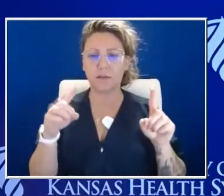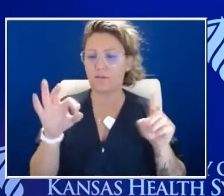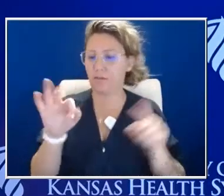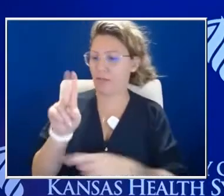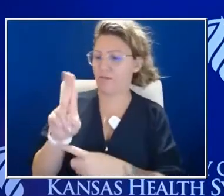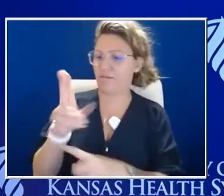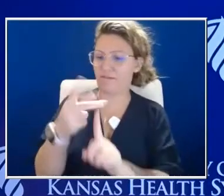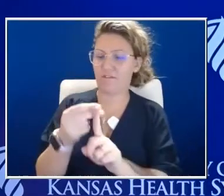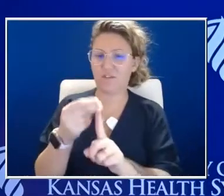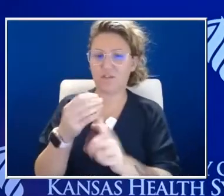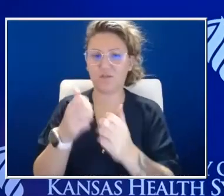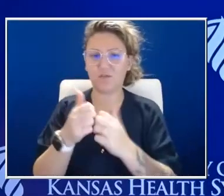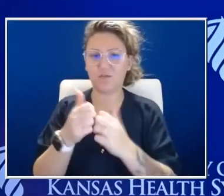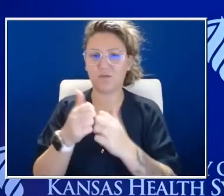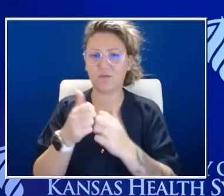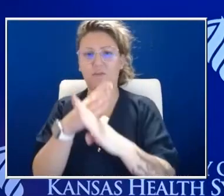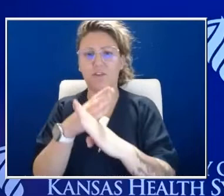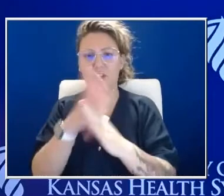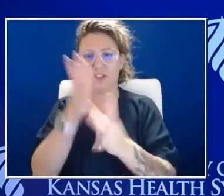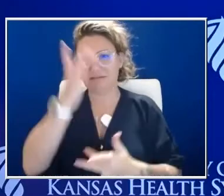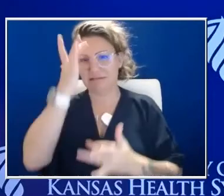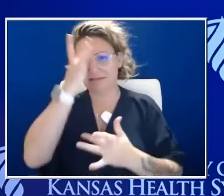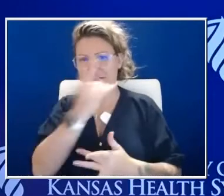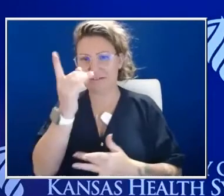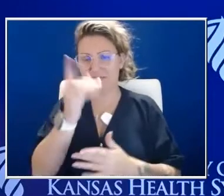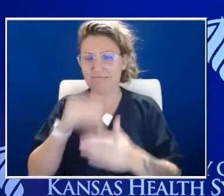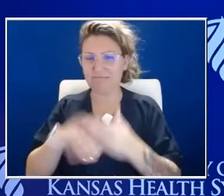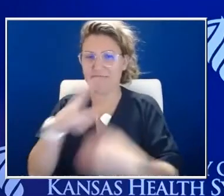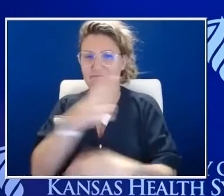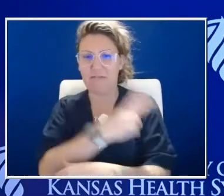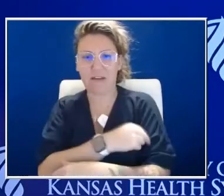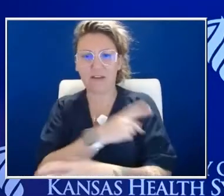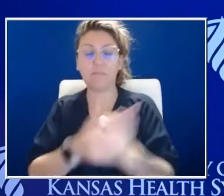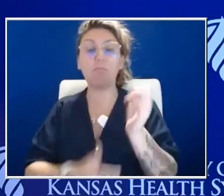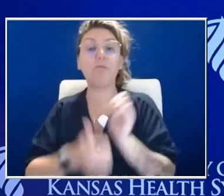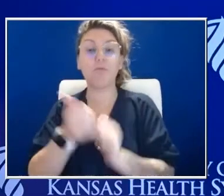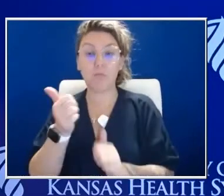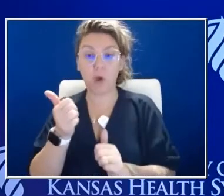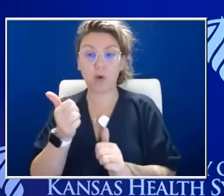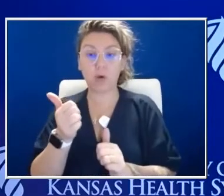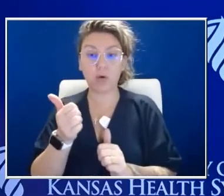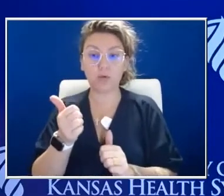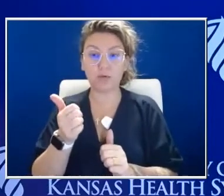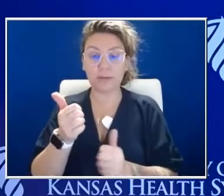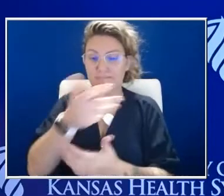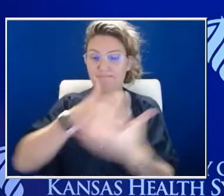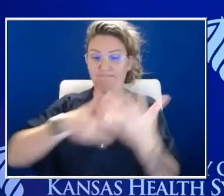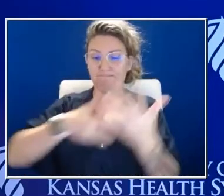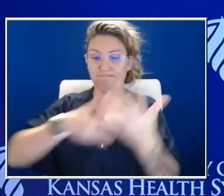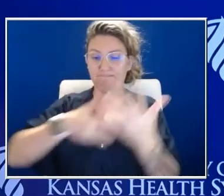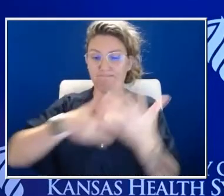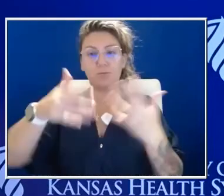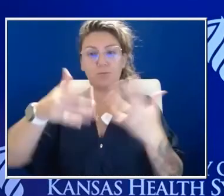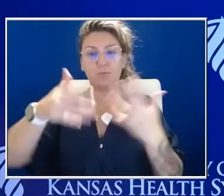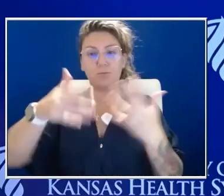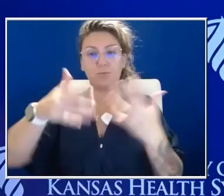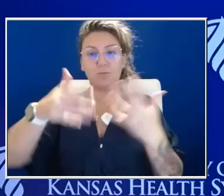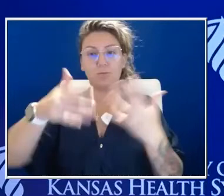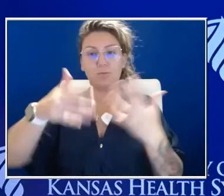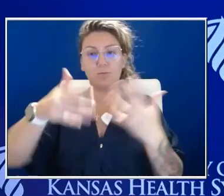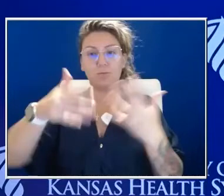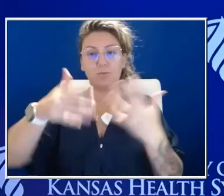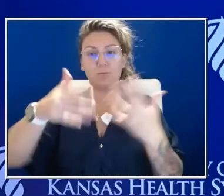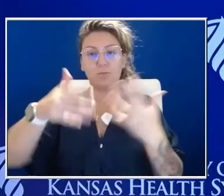preventing severe disease and hospitalization. It is believed the vast majority of the circulating influenza viruses right now are